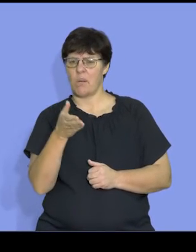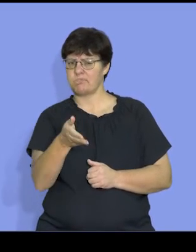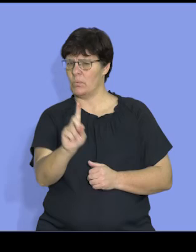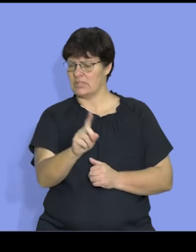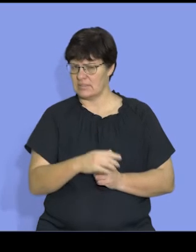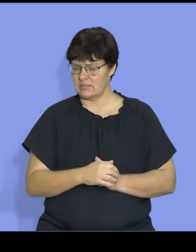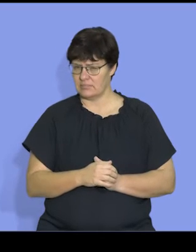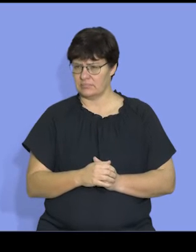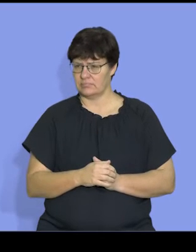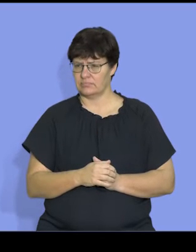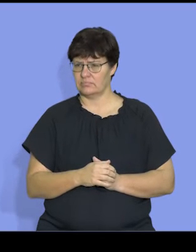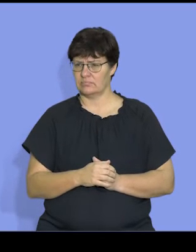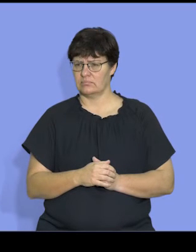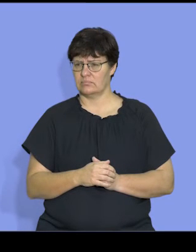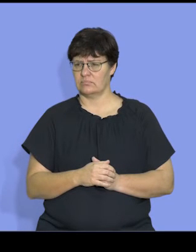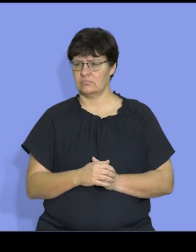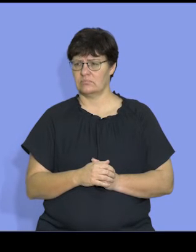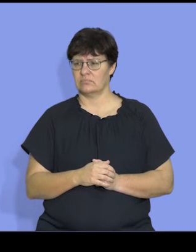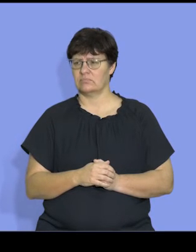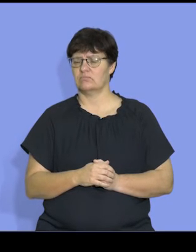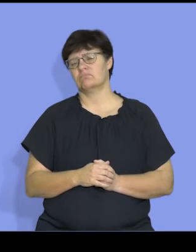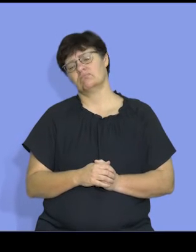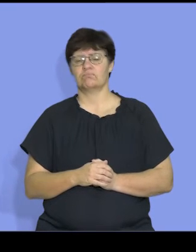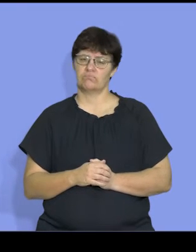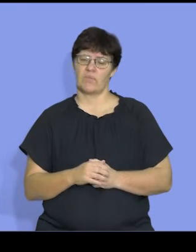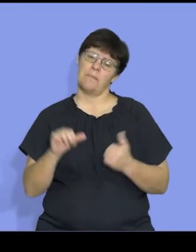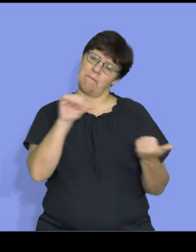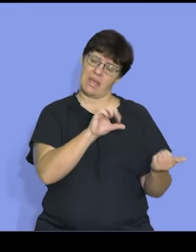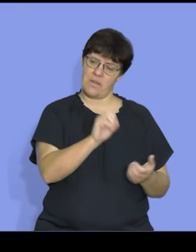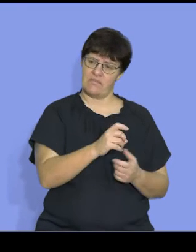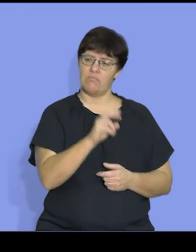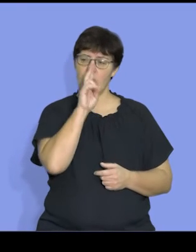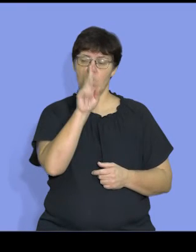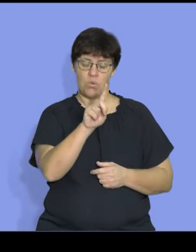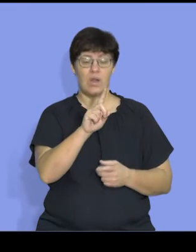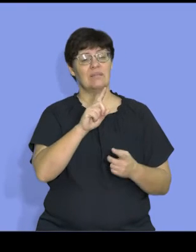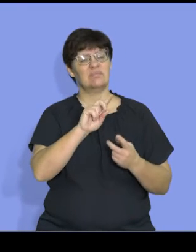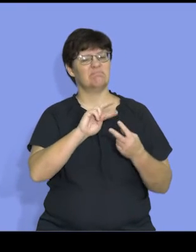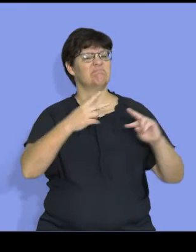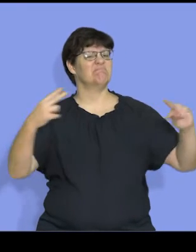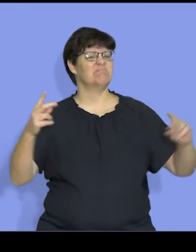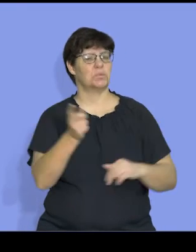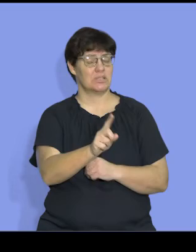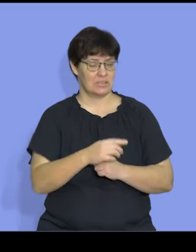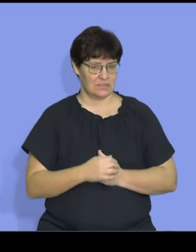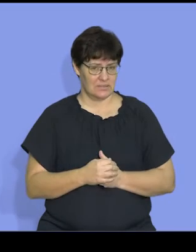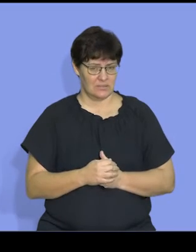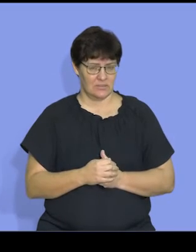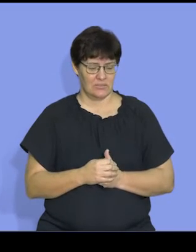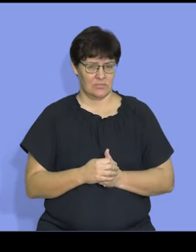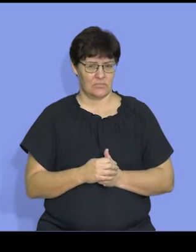right? So if we can go back to that, we are looking at the type, right? Now